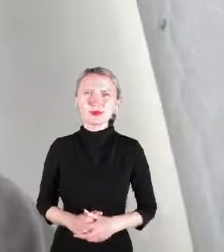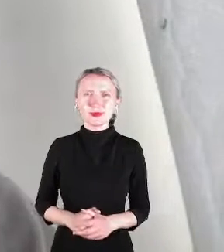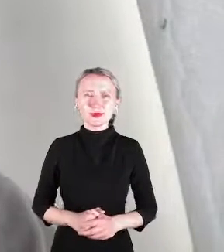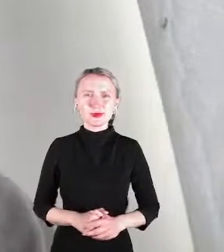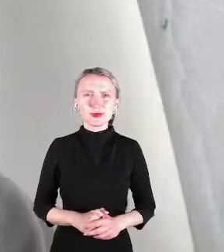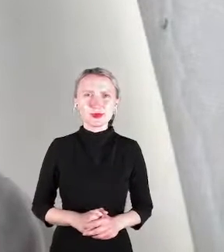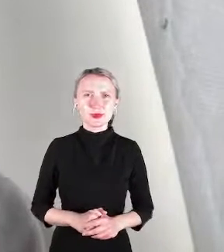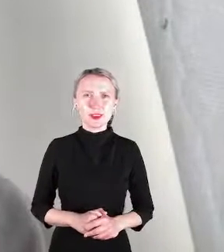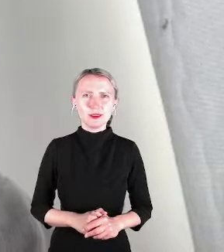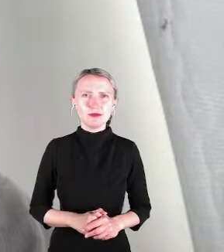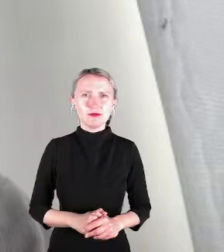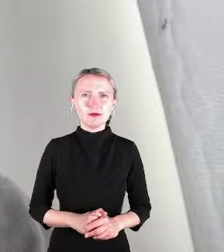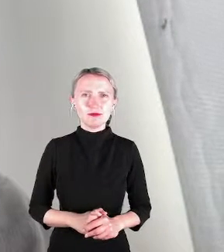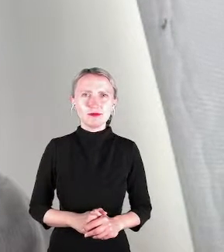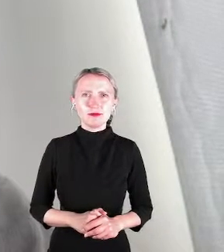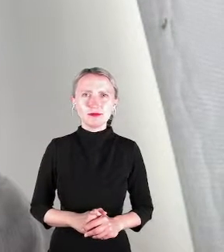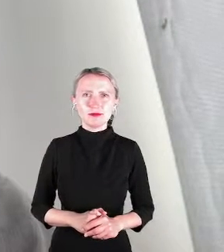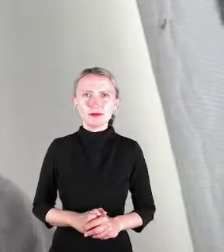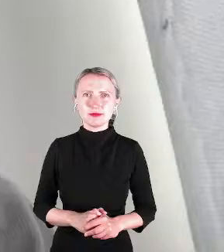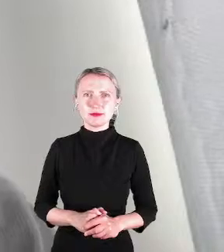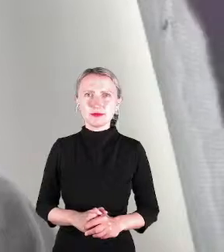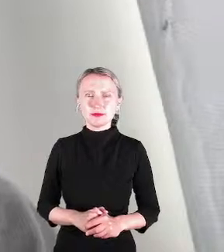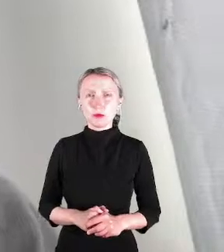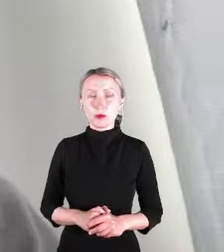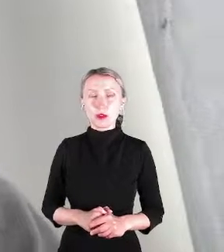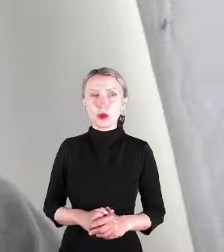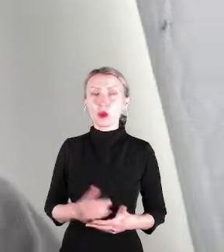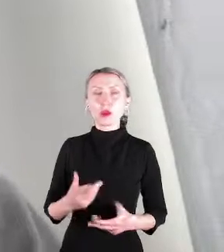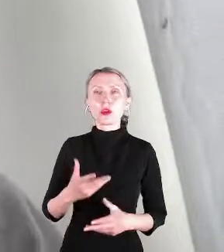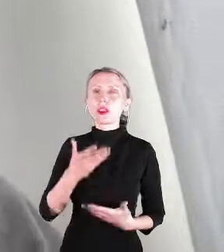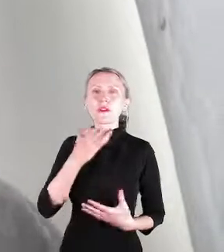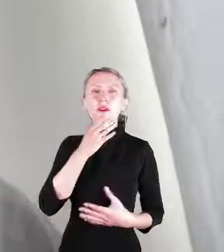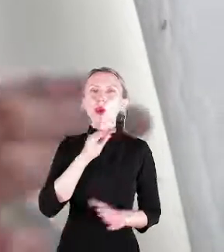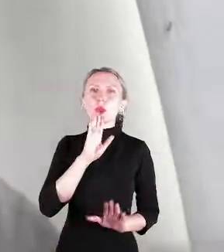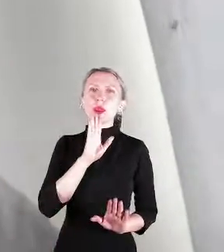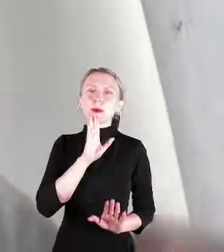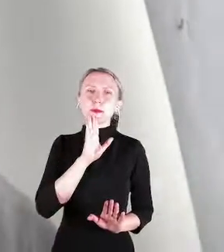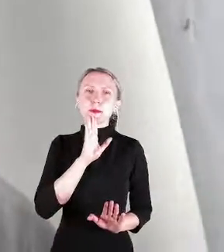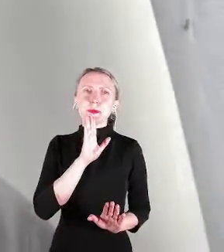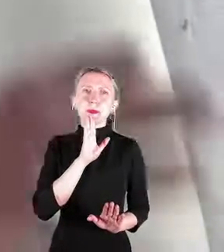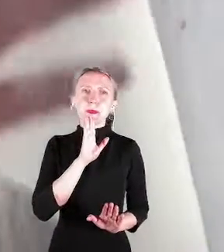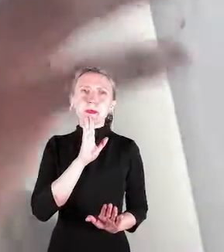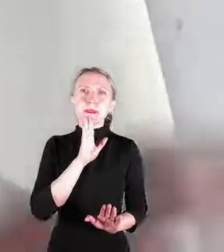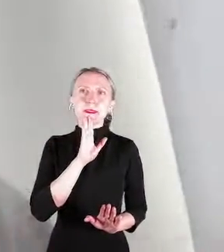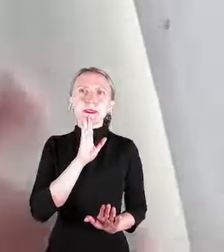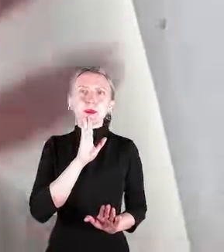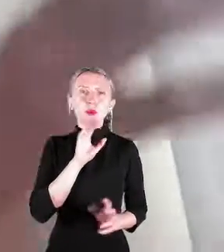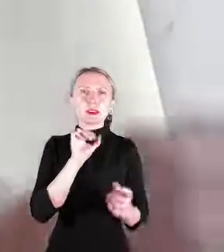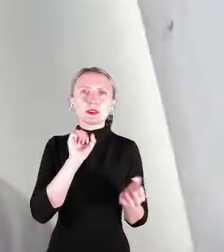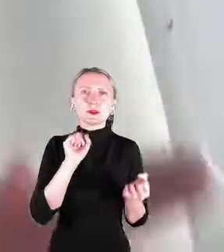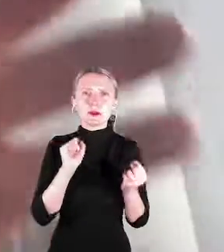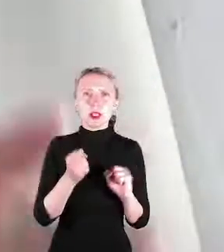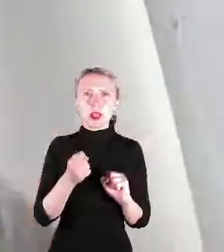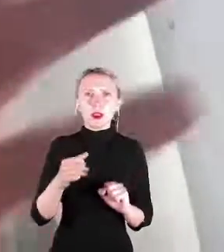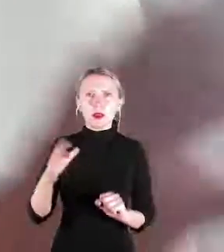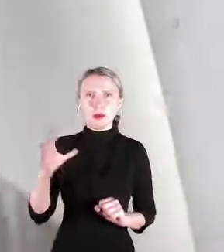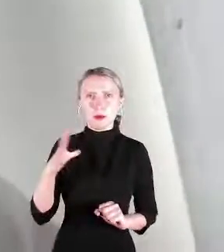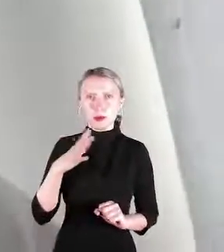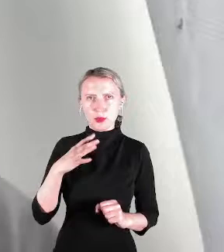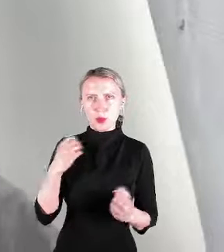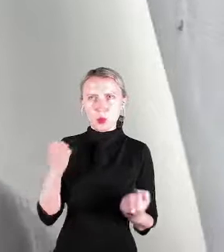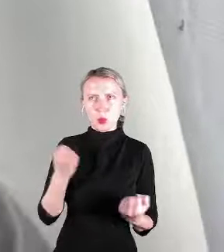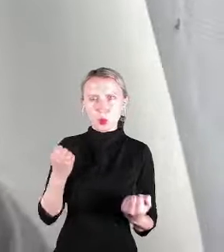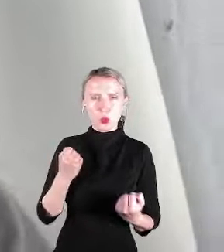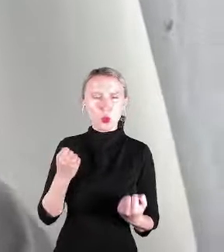look quite the same. Big changes from where I was just a few